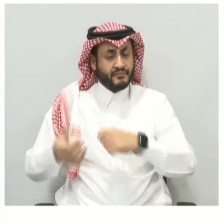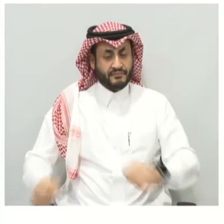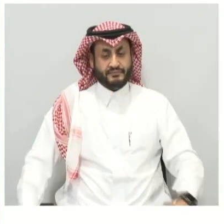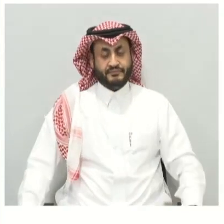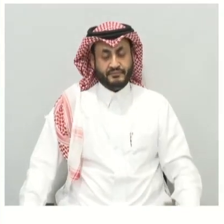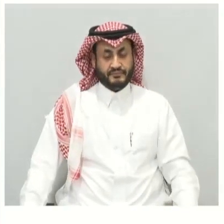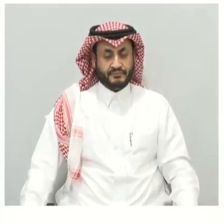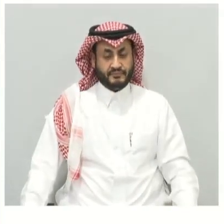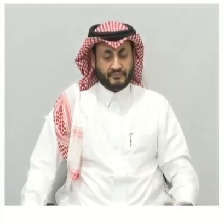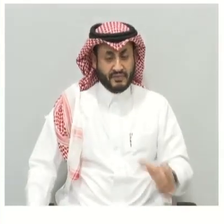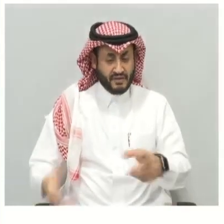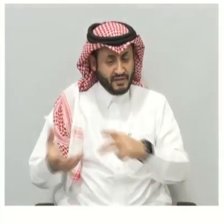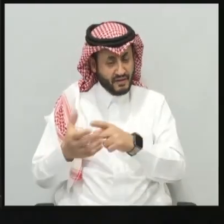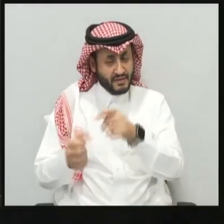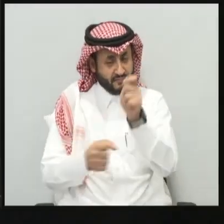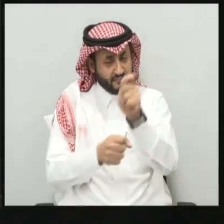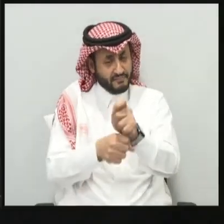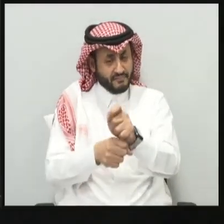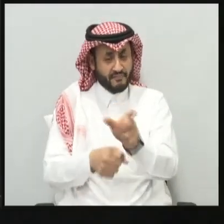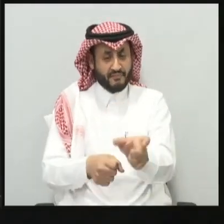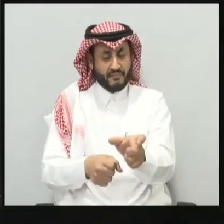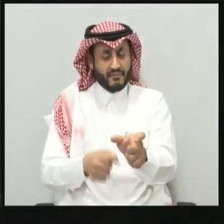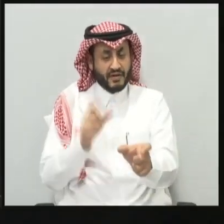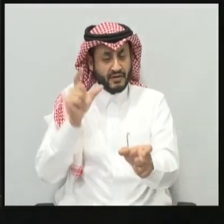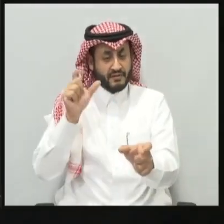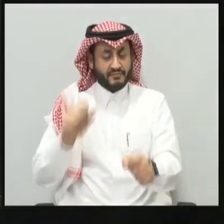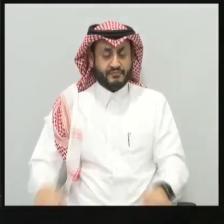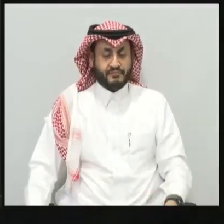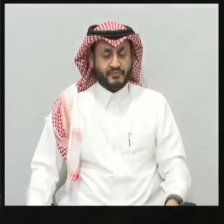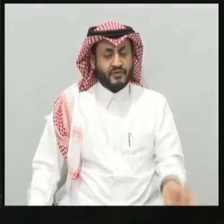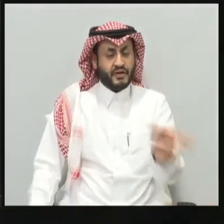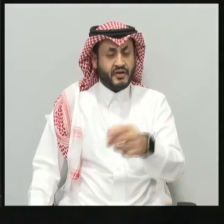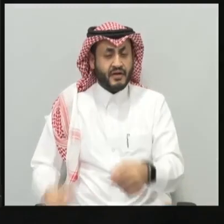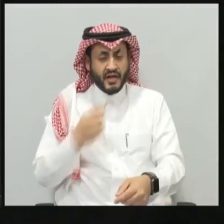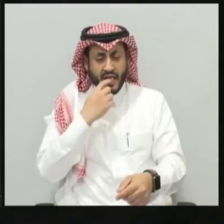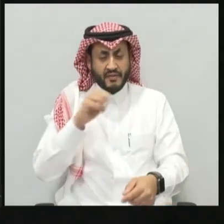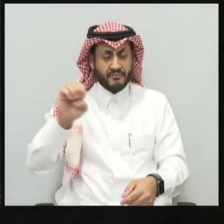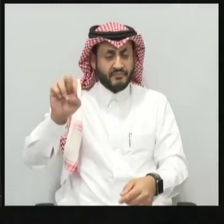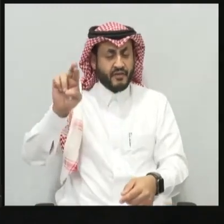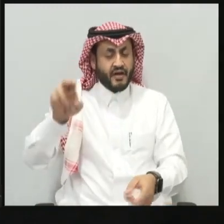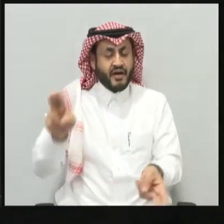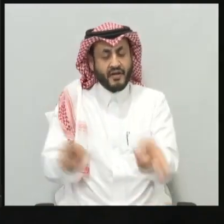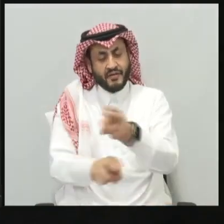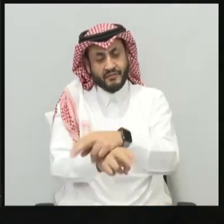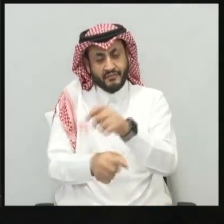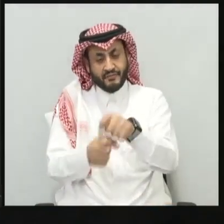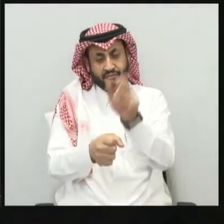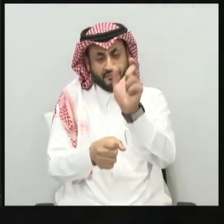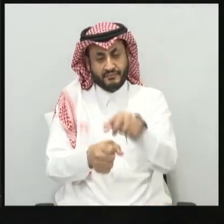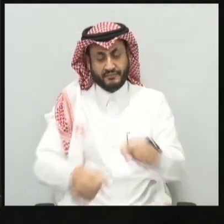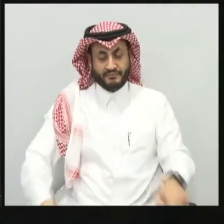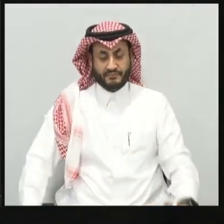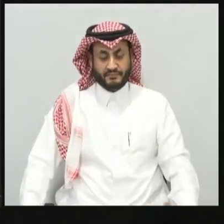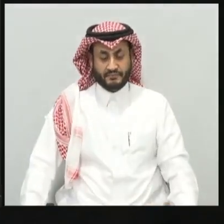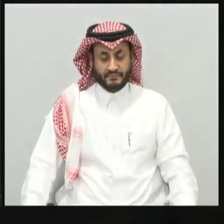designer. Design is to decorate a place or create something new. This is what you mean by design. But